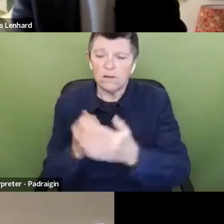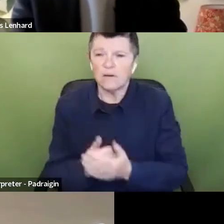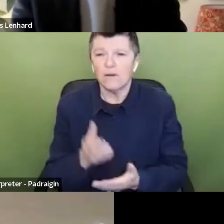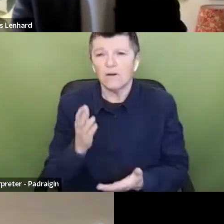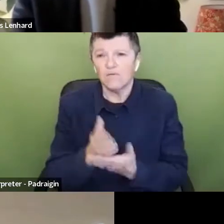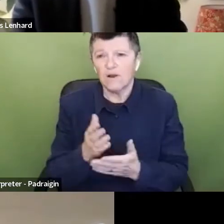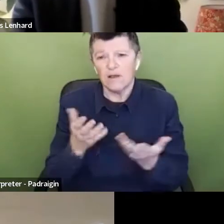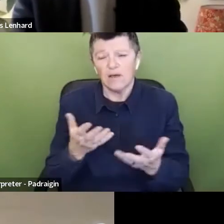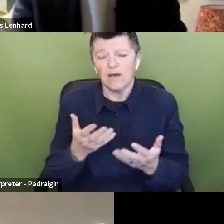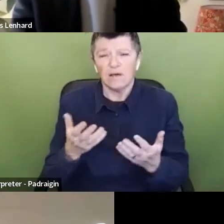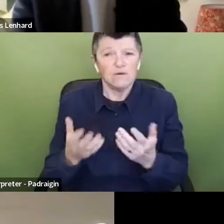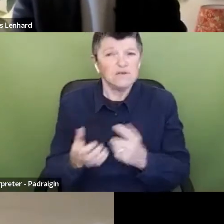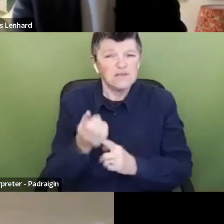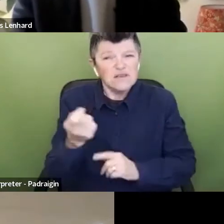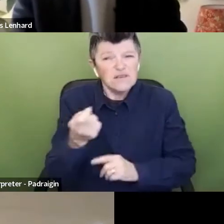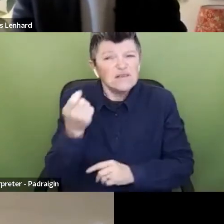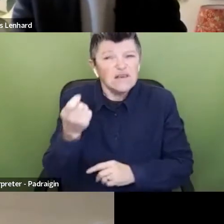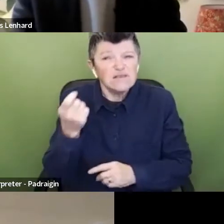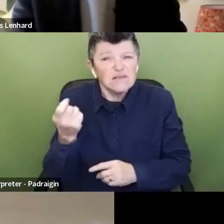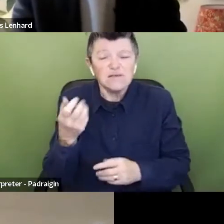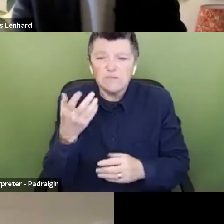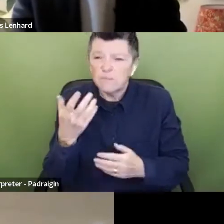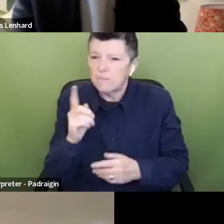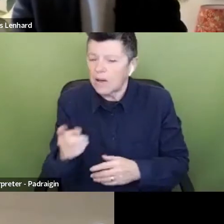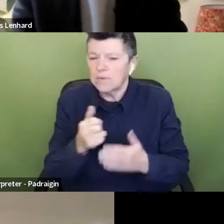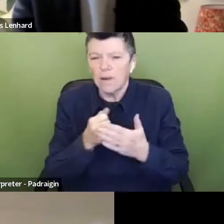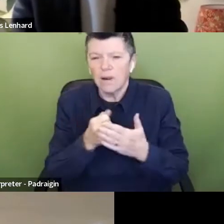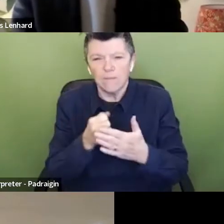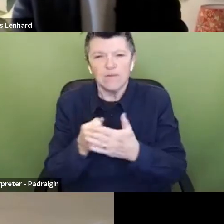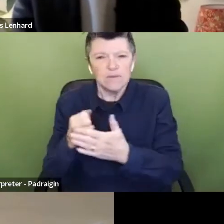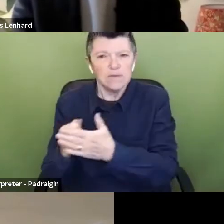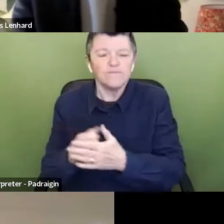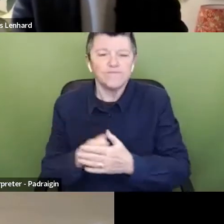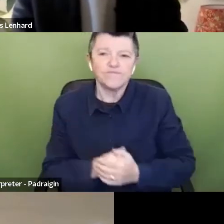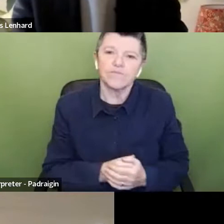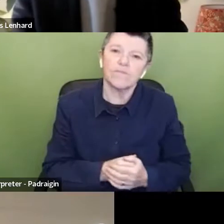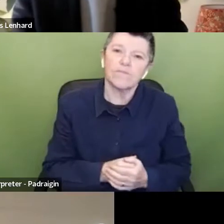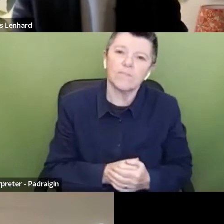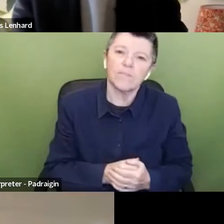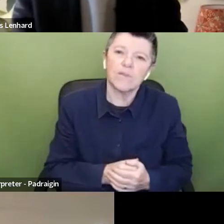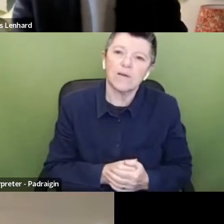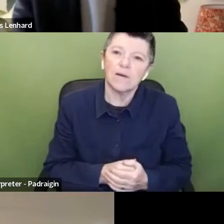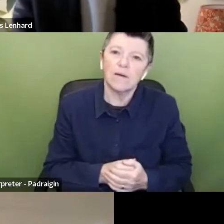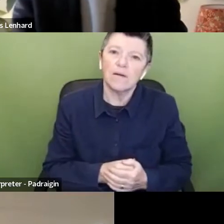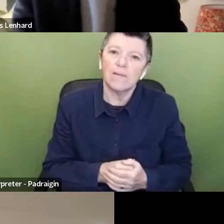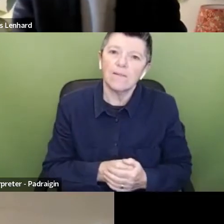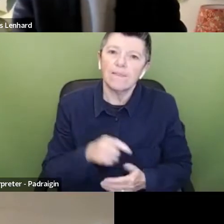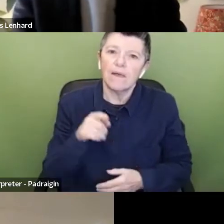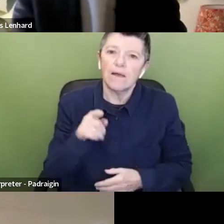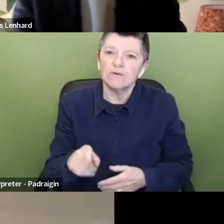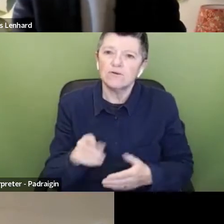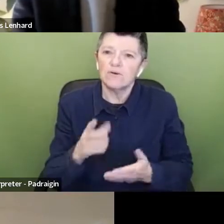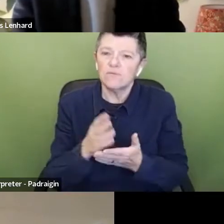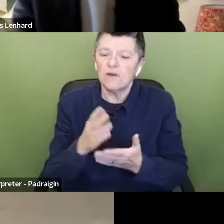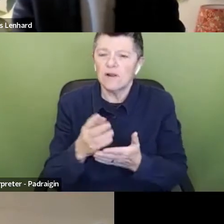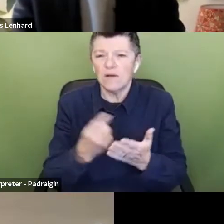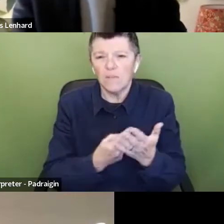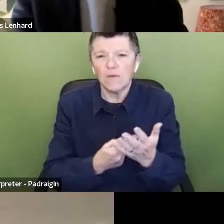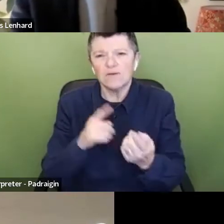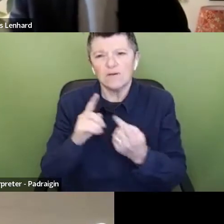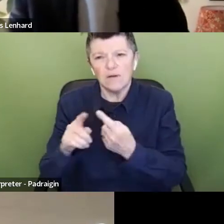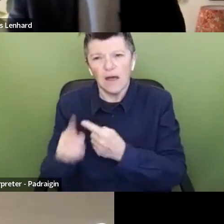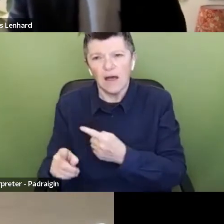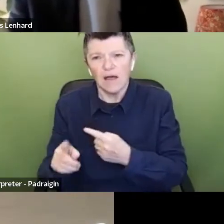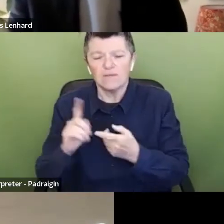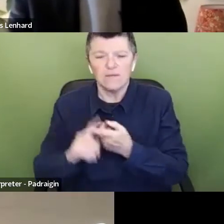limited. I found that the path dependence of these policy responses and the entrenched